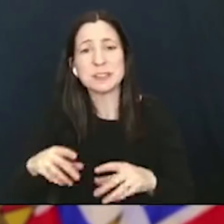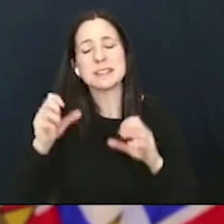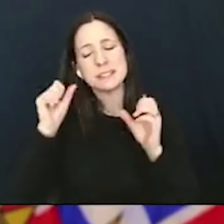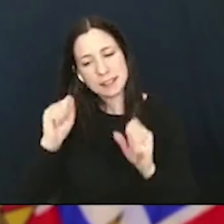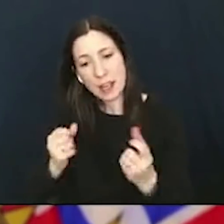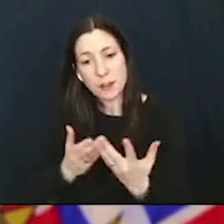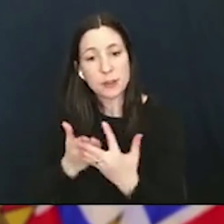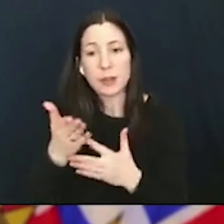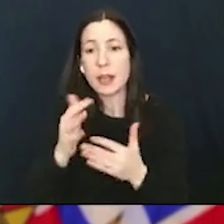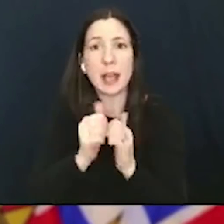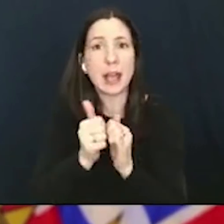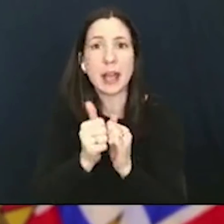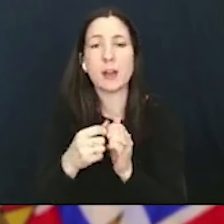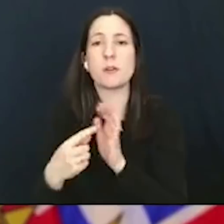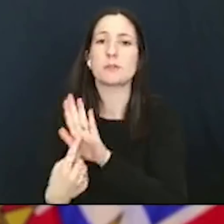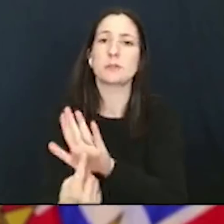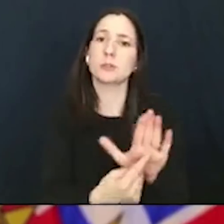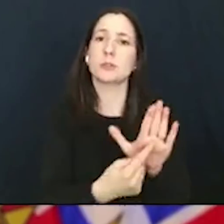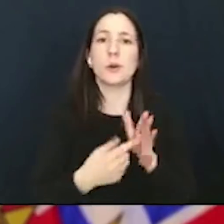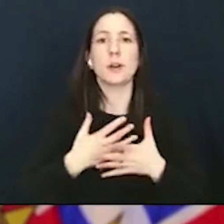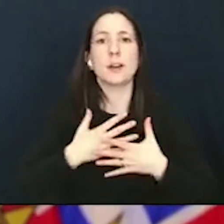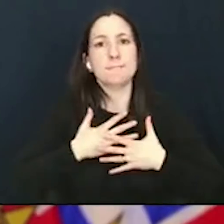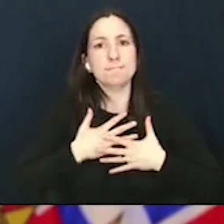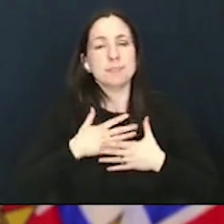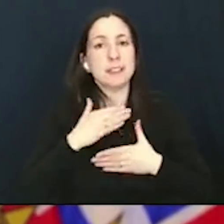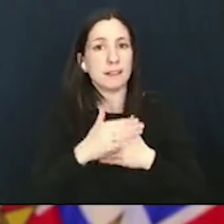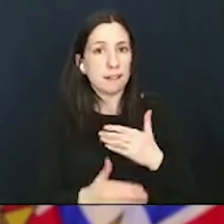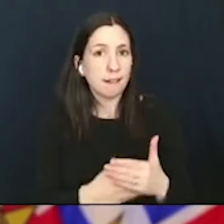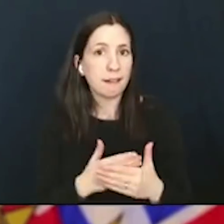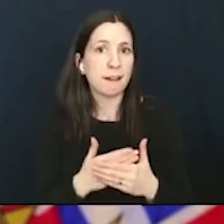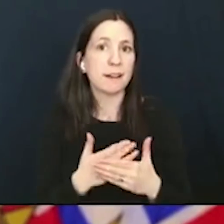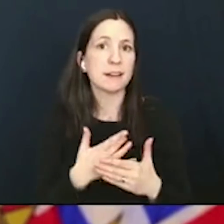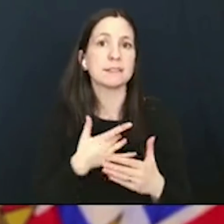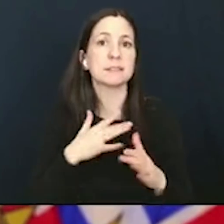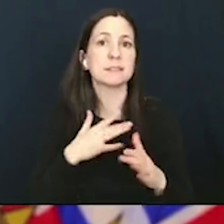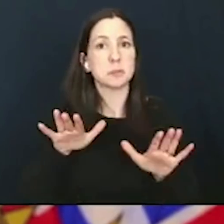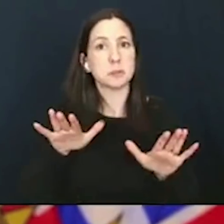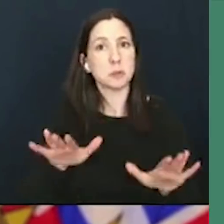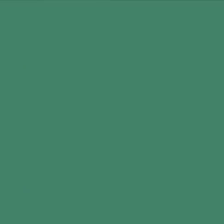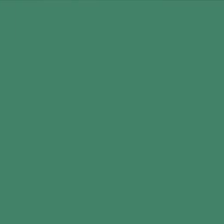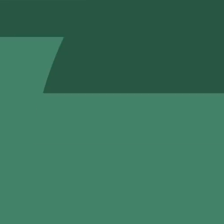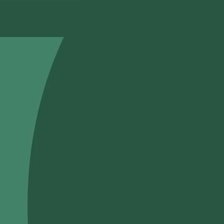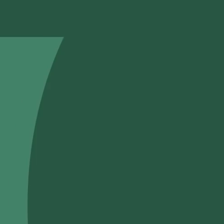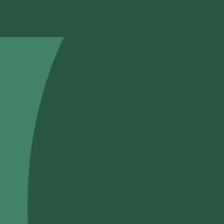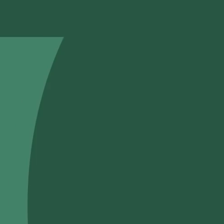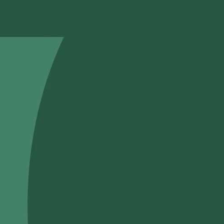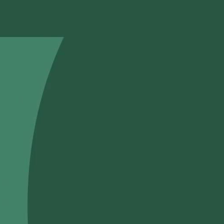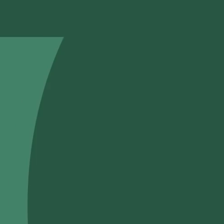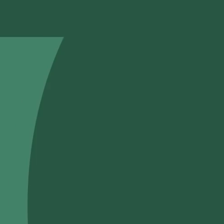by being kind to each other, by remaining calm and keeping safe.